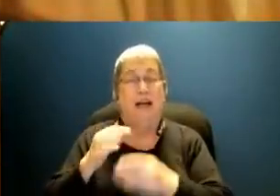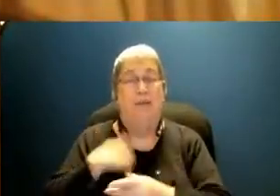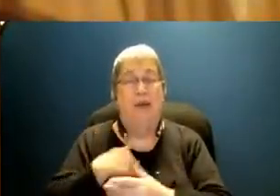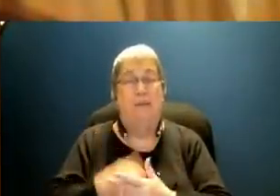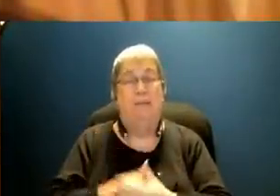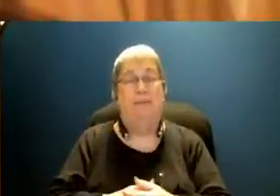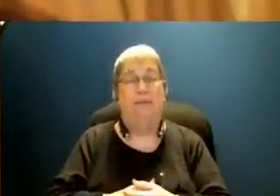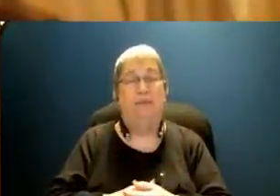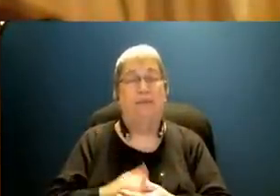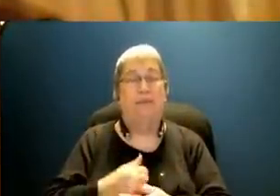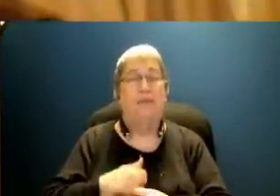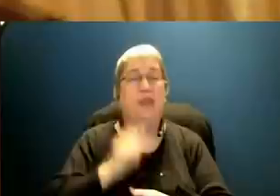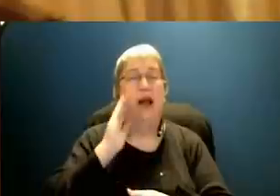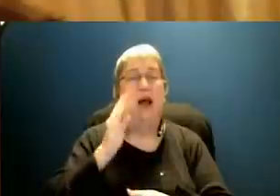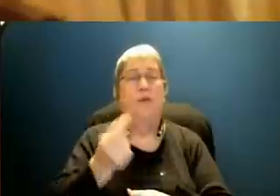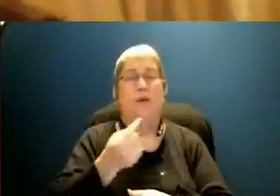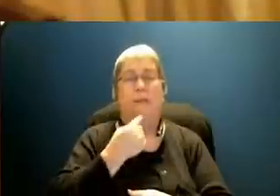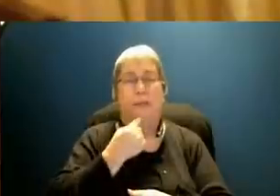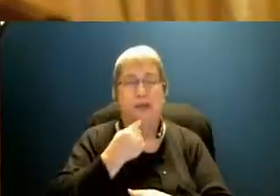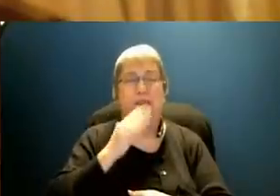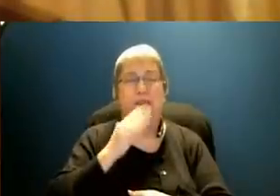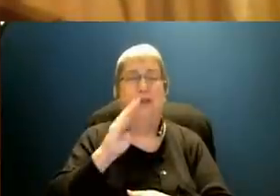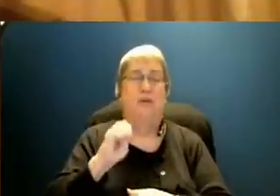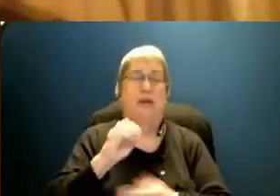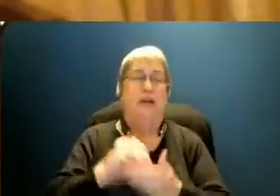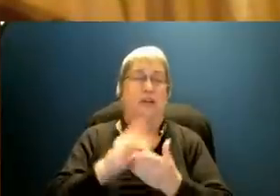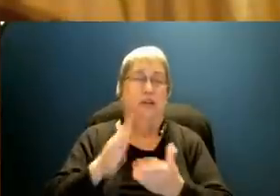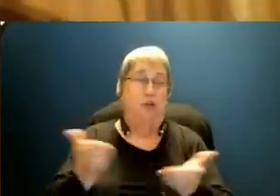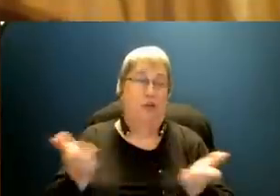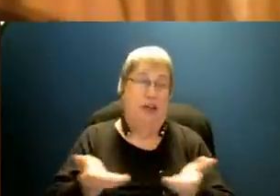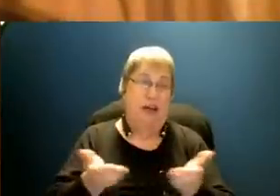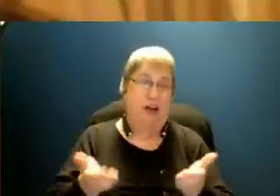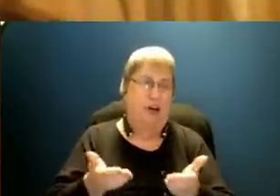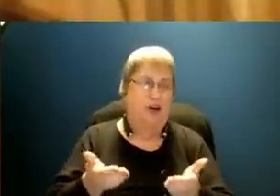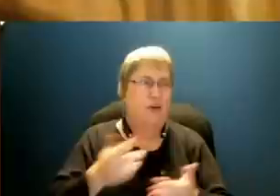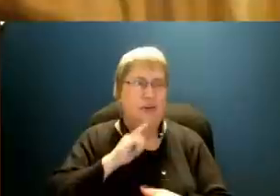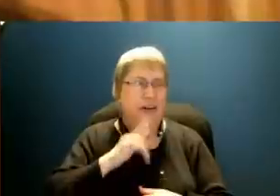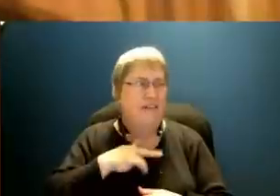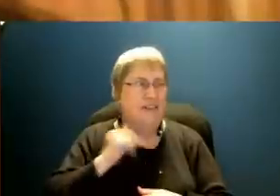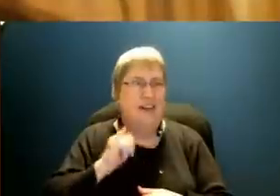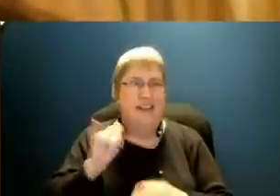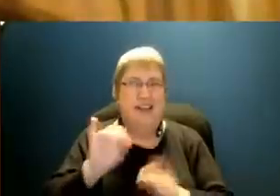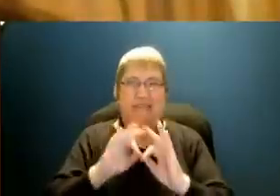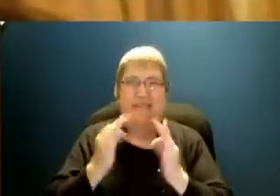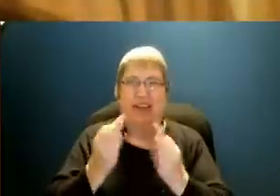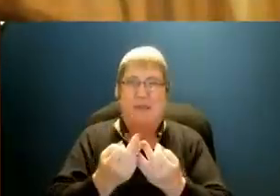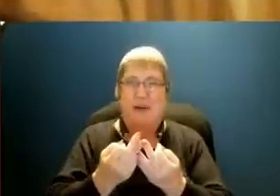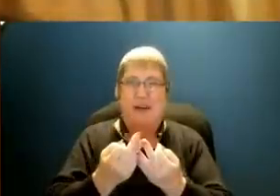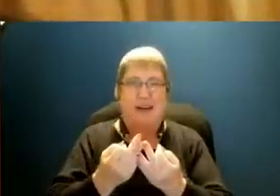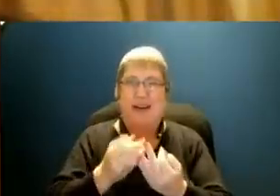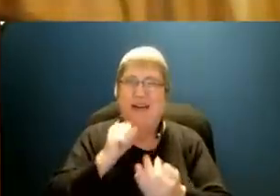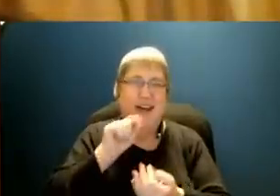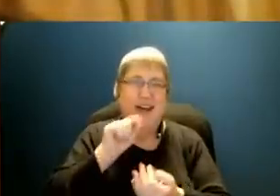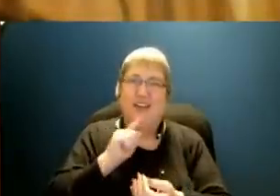I will miss being a student at this institution, which has felt more like an extended family than just a school.